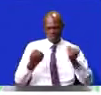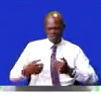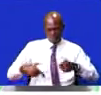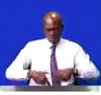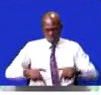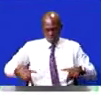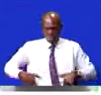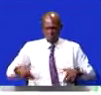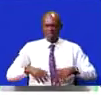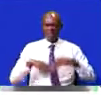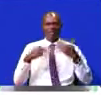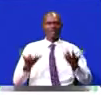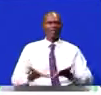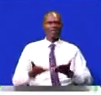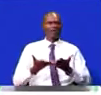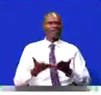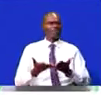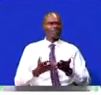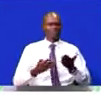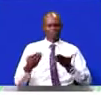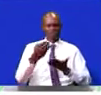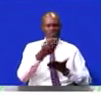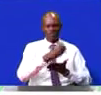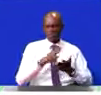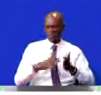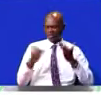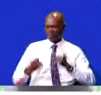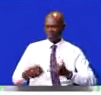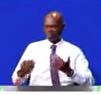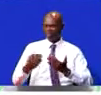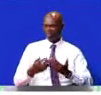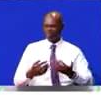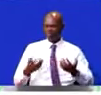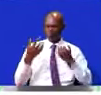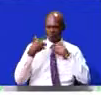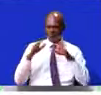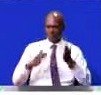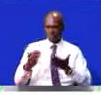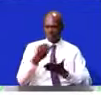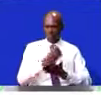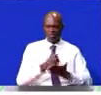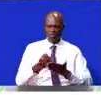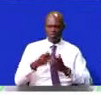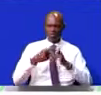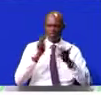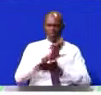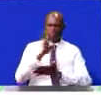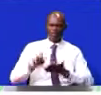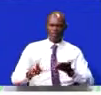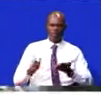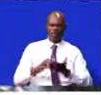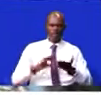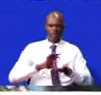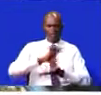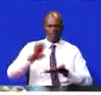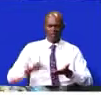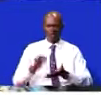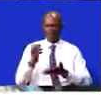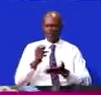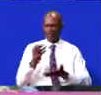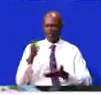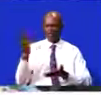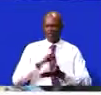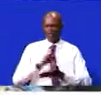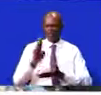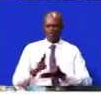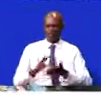those waste, how they can be directed. So it is a waste collection from your center of use and to the center. Bende kaka yor